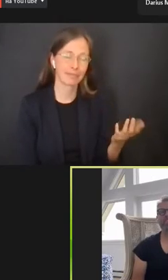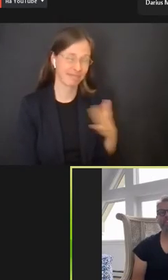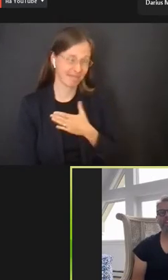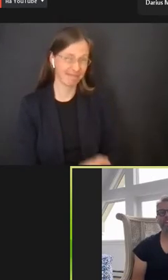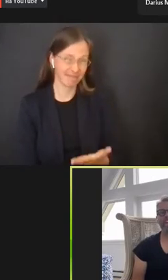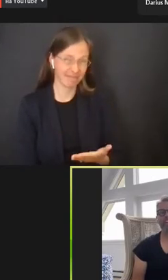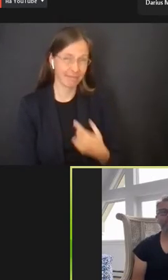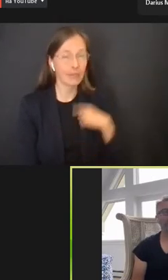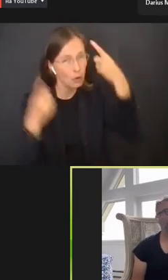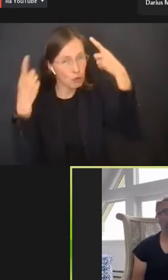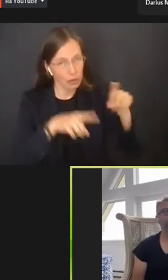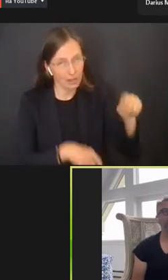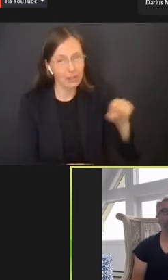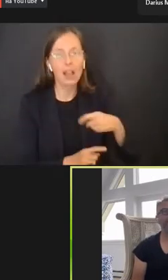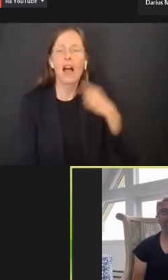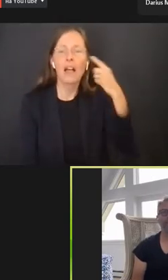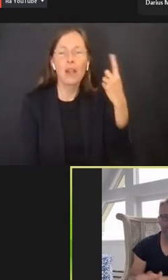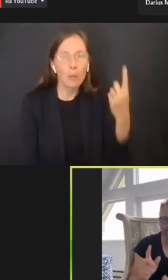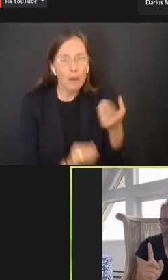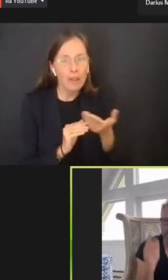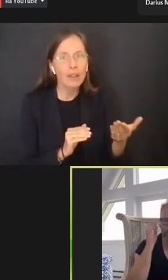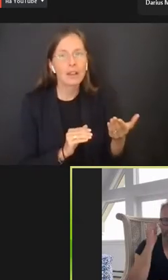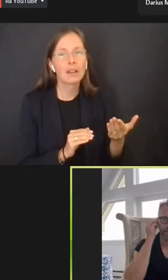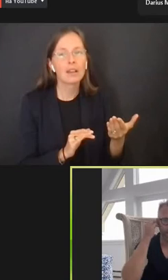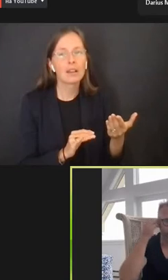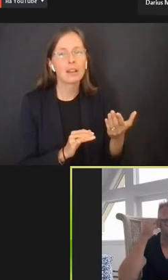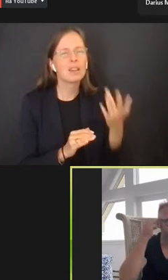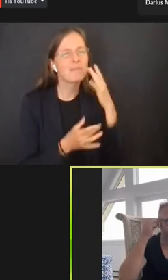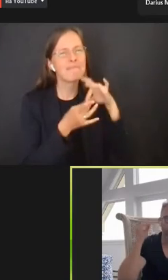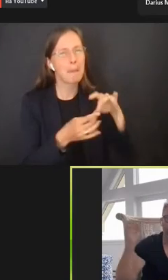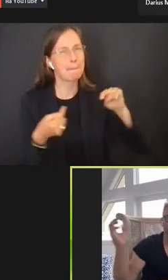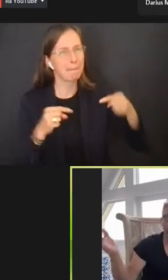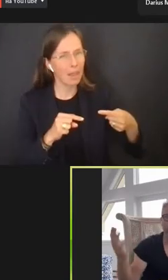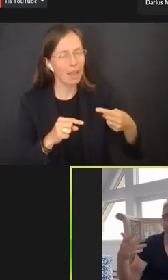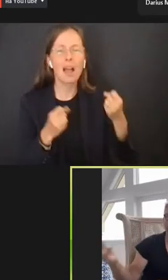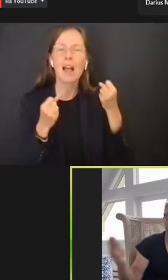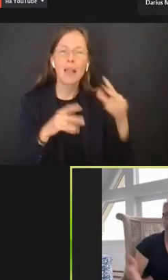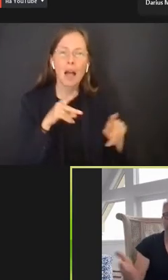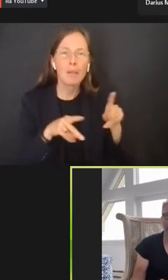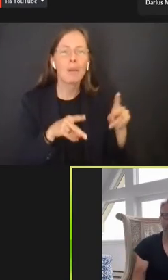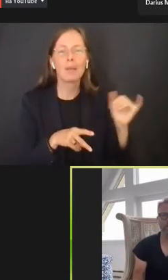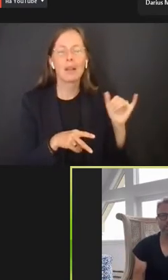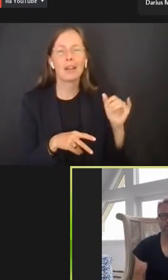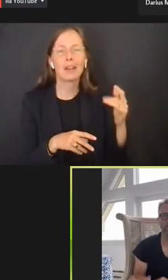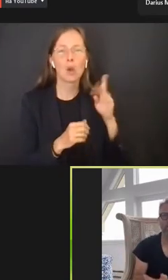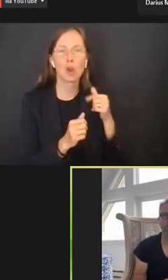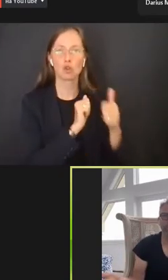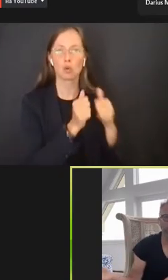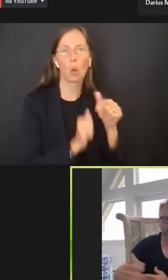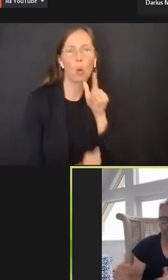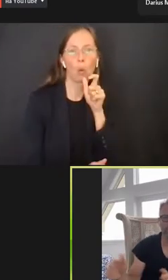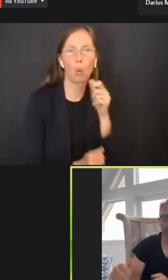I agree. And I think the one thing with pain, a lot of people have, like, you know, whose life is worse contests, you